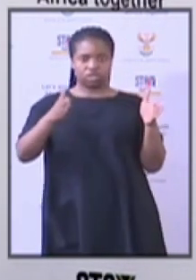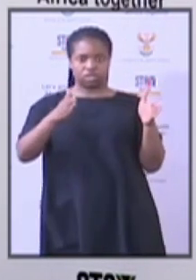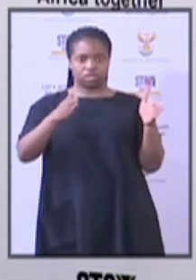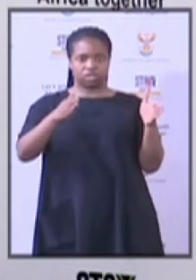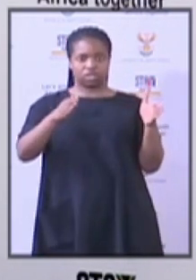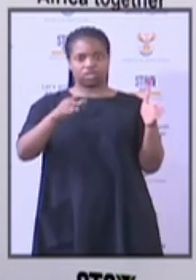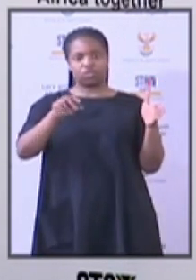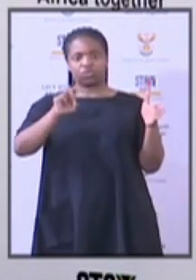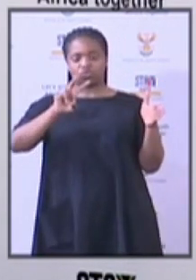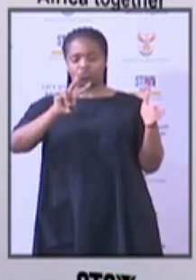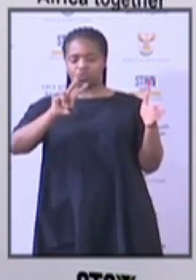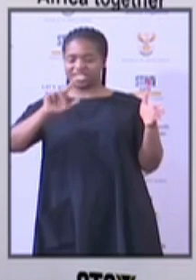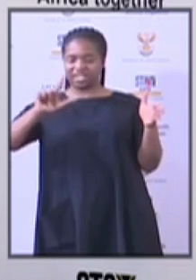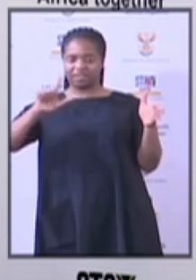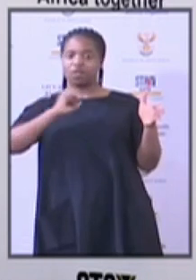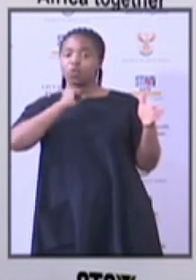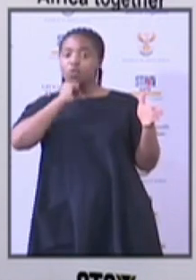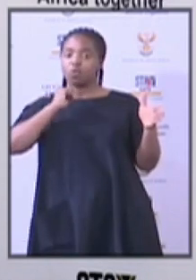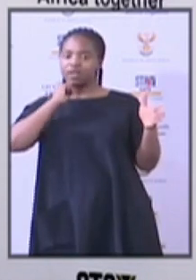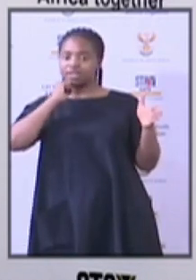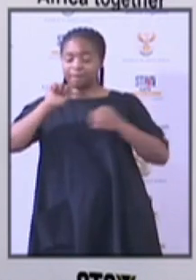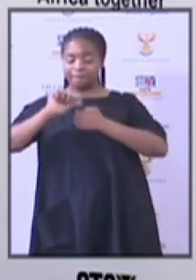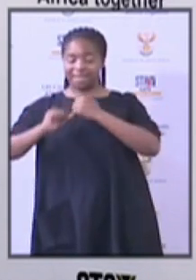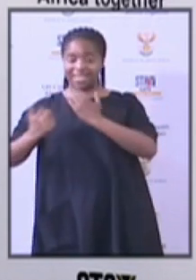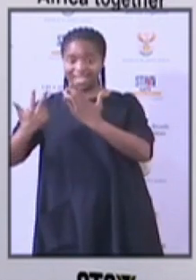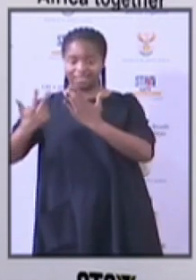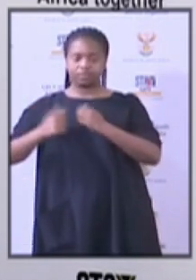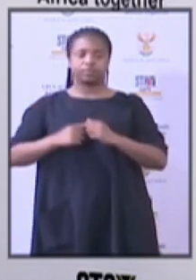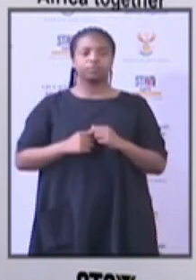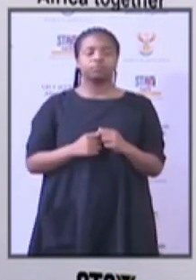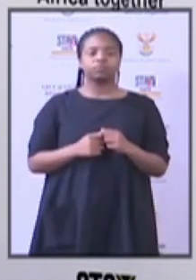August. Of the total issued